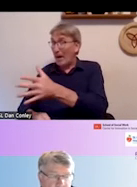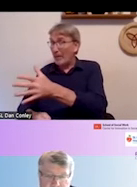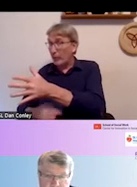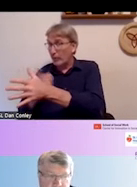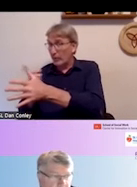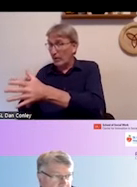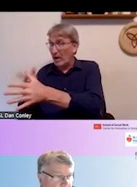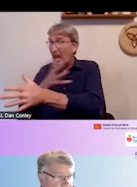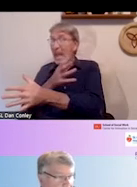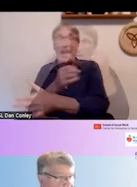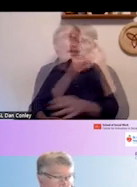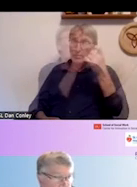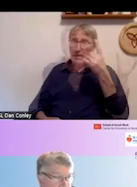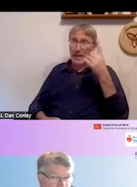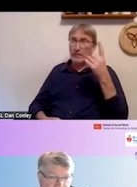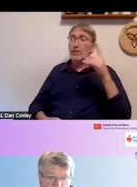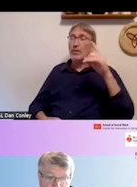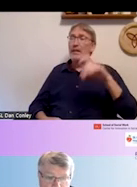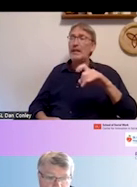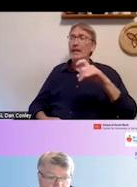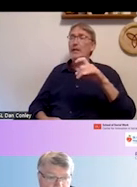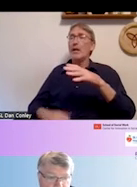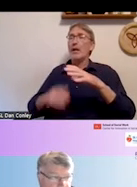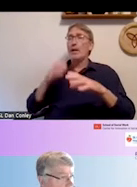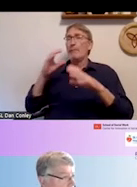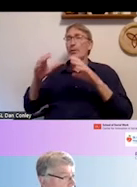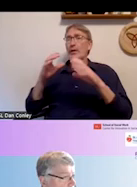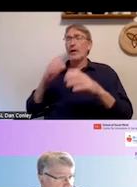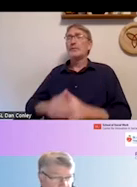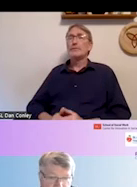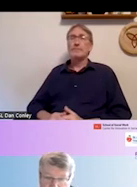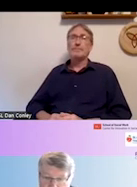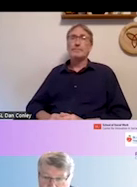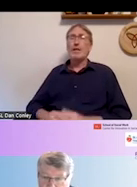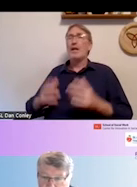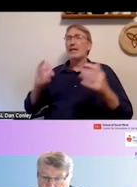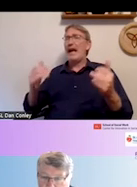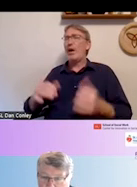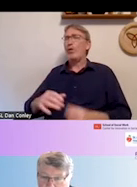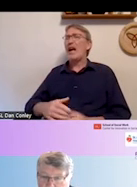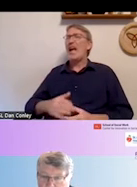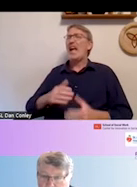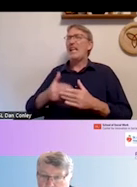from the caregivers end? So let's go on to the next